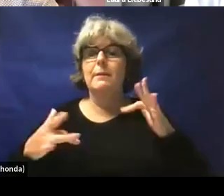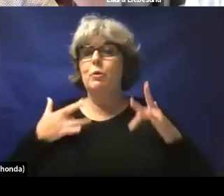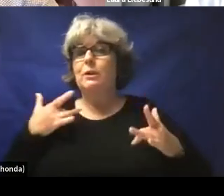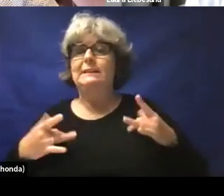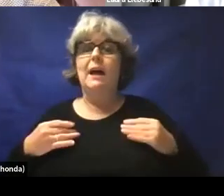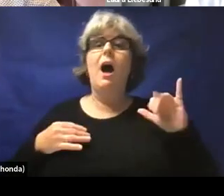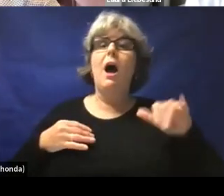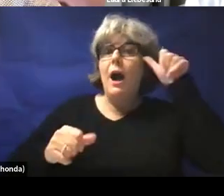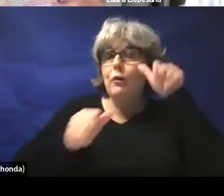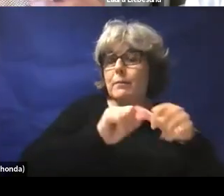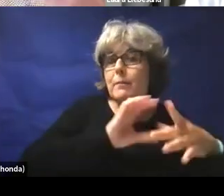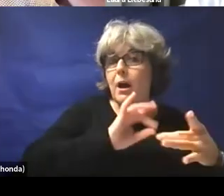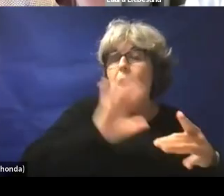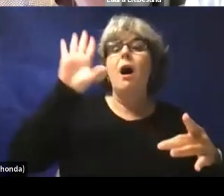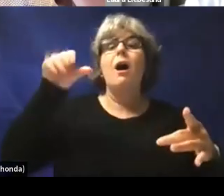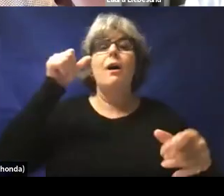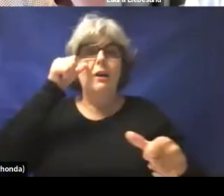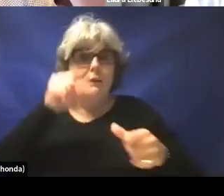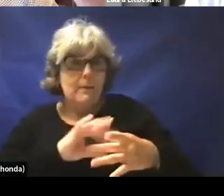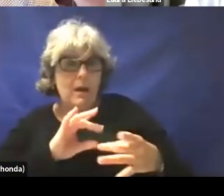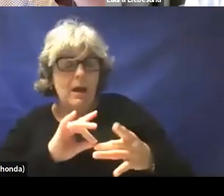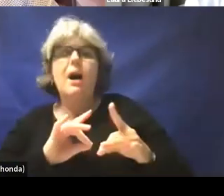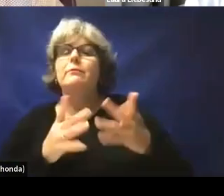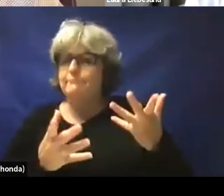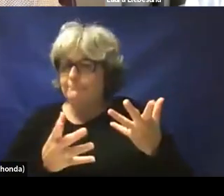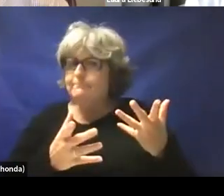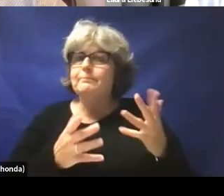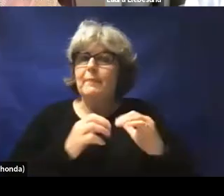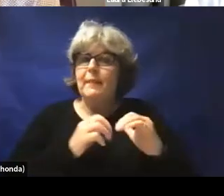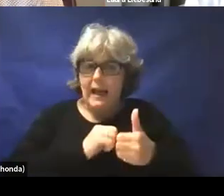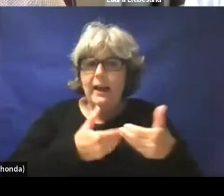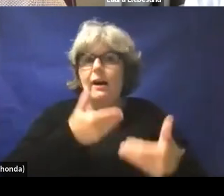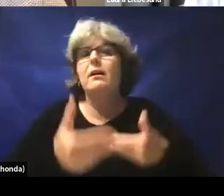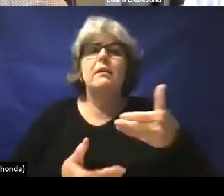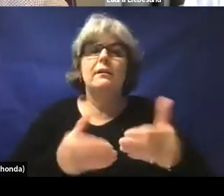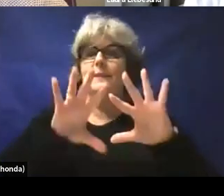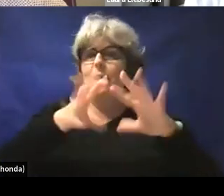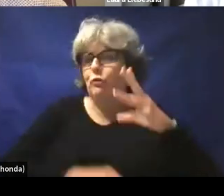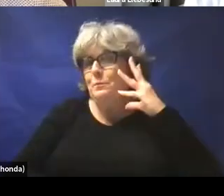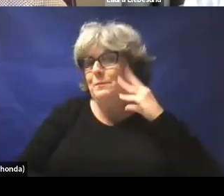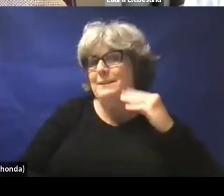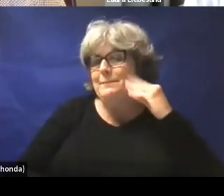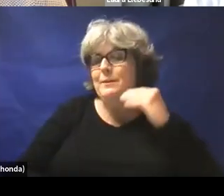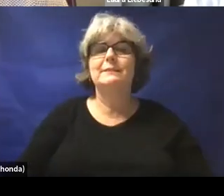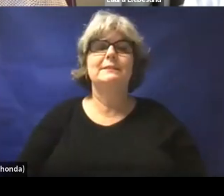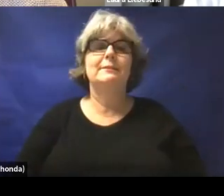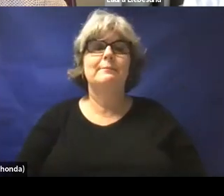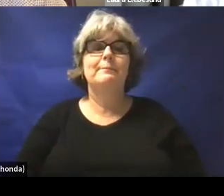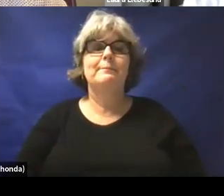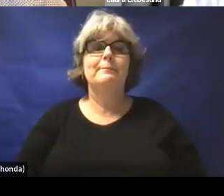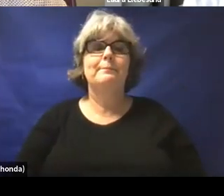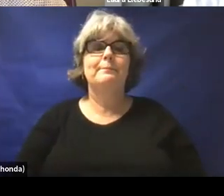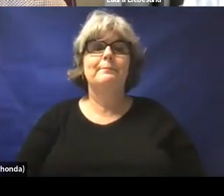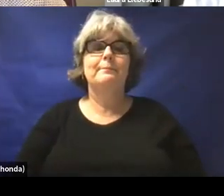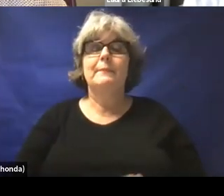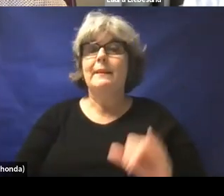fueling on their memories and actually remembering very accurately that group experience. And we have a clip that we can play for that